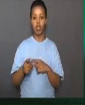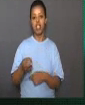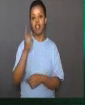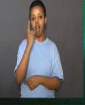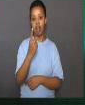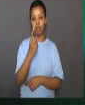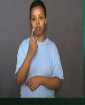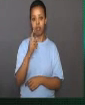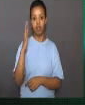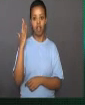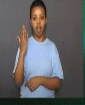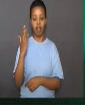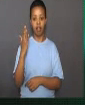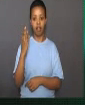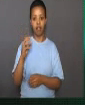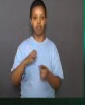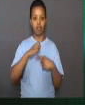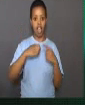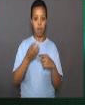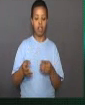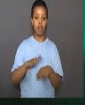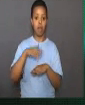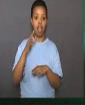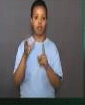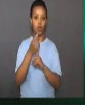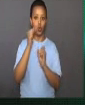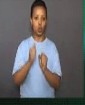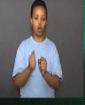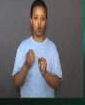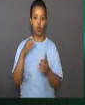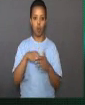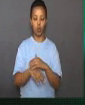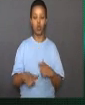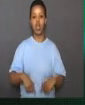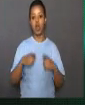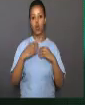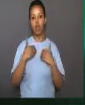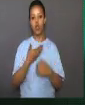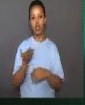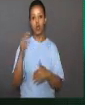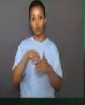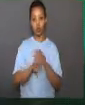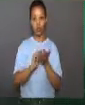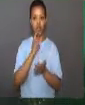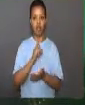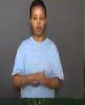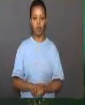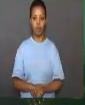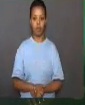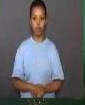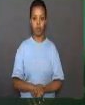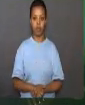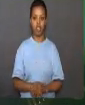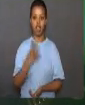than one type of element that are found in living organisms.